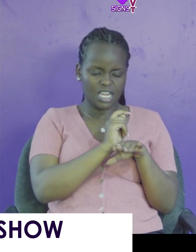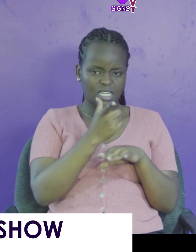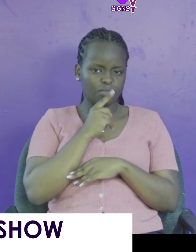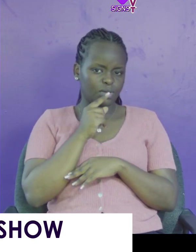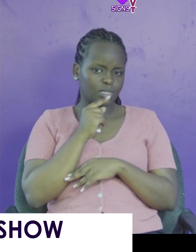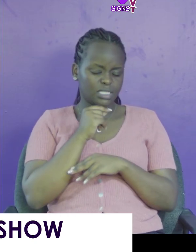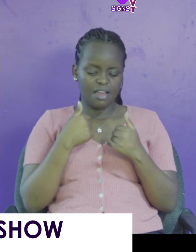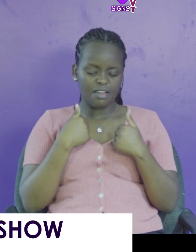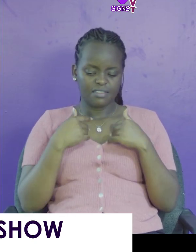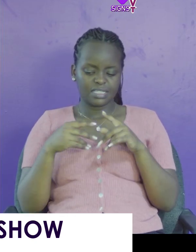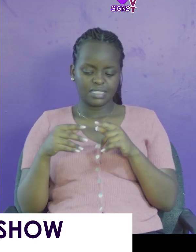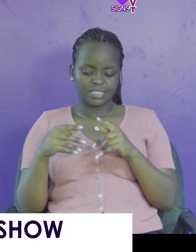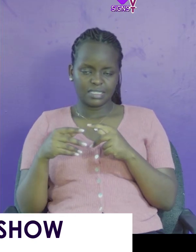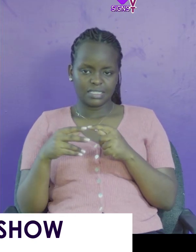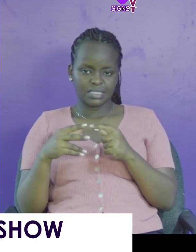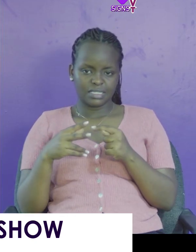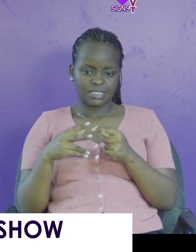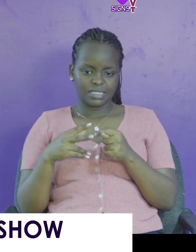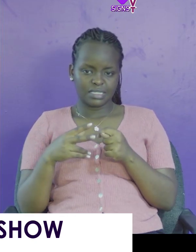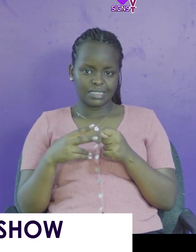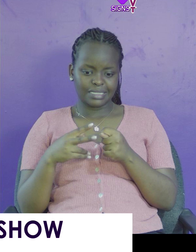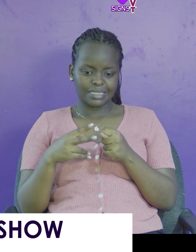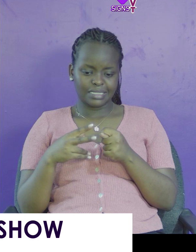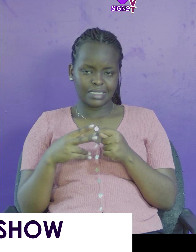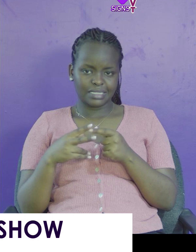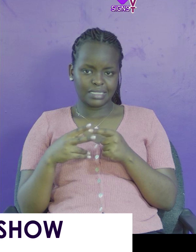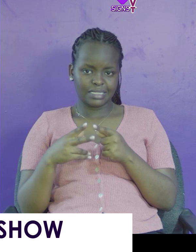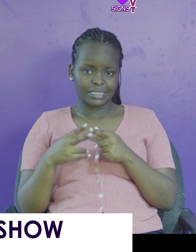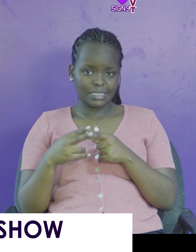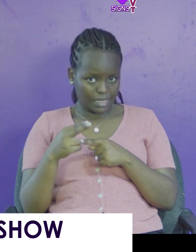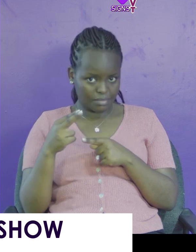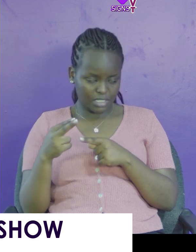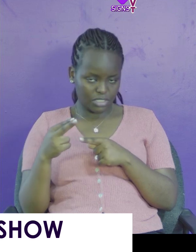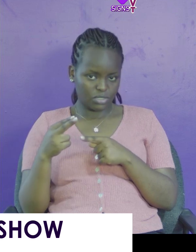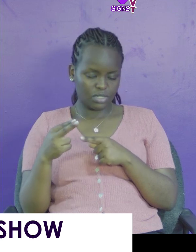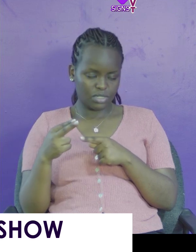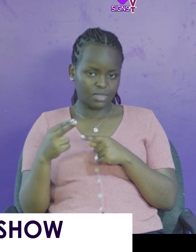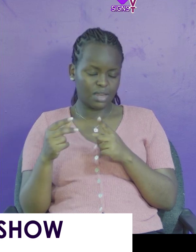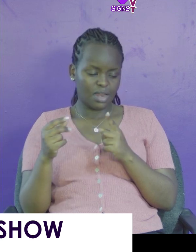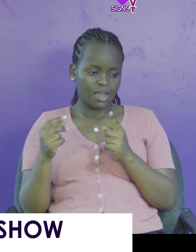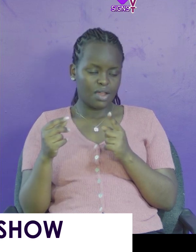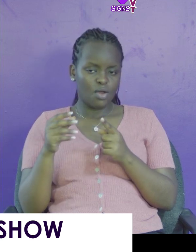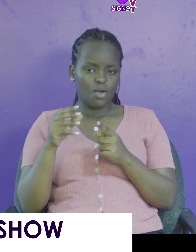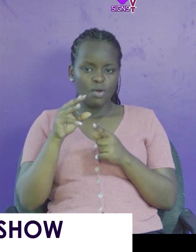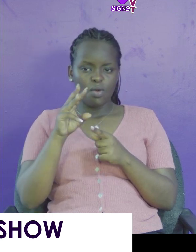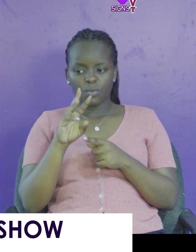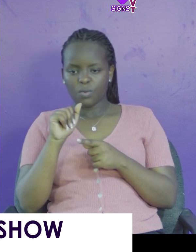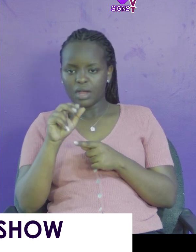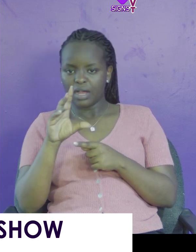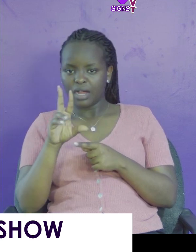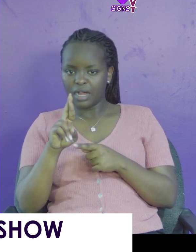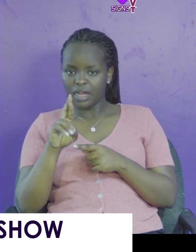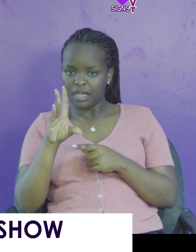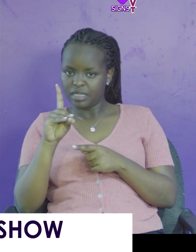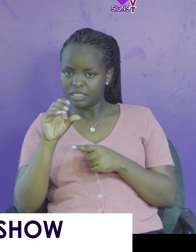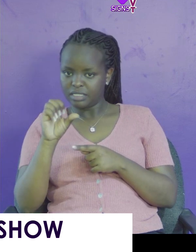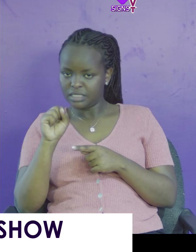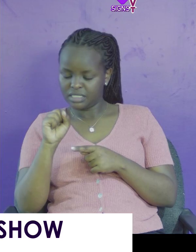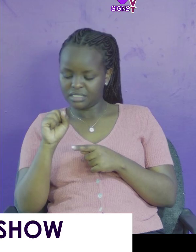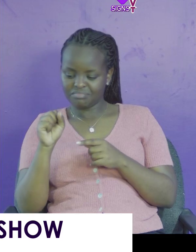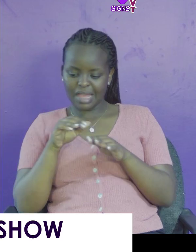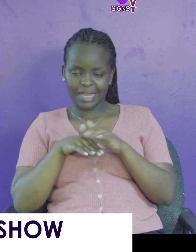hospitals, it's taboo. The words cannot be accessed by women. Why? Because the